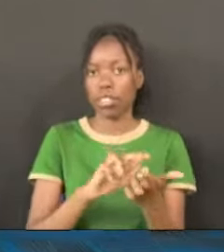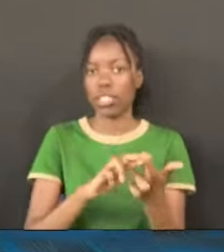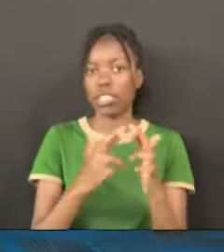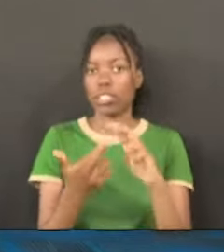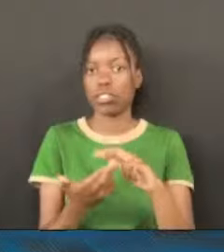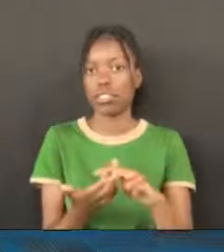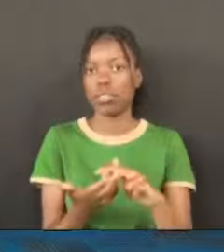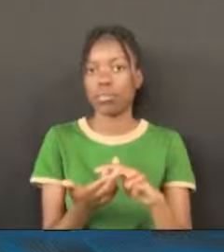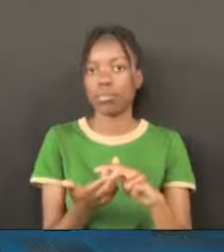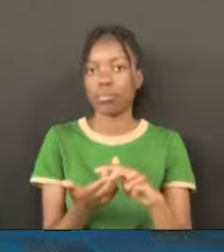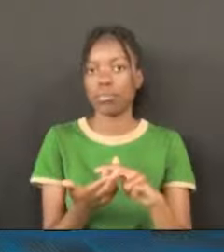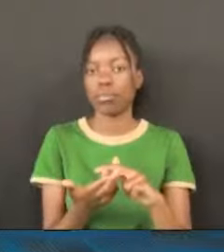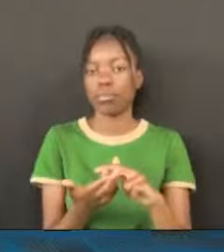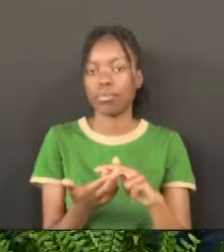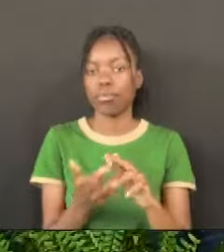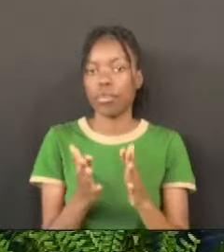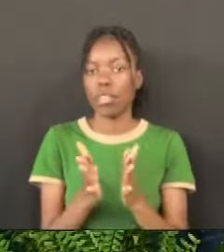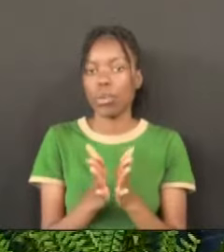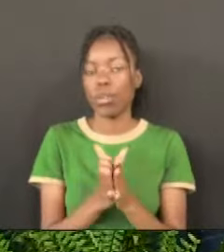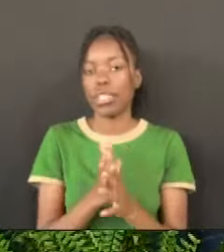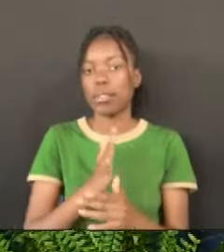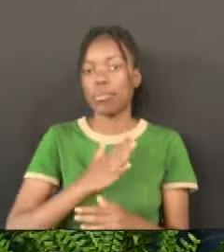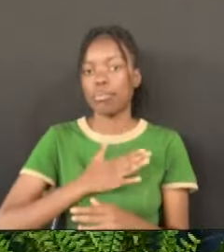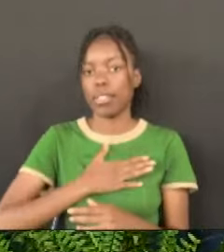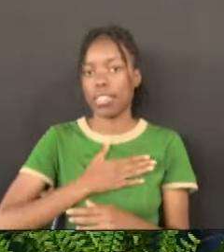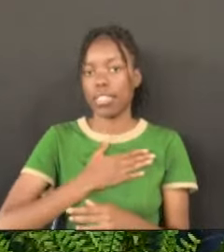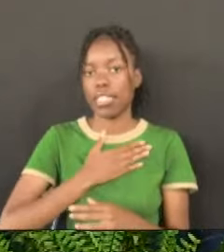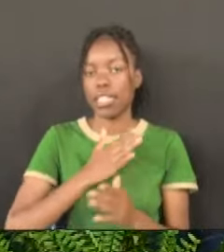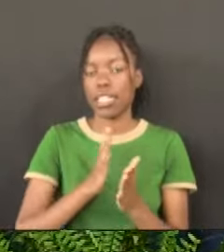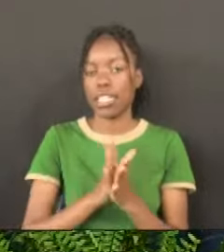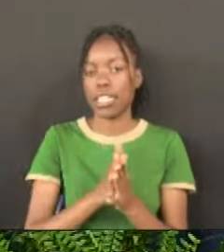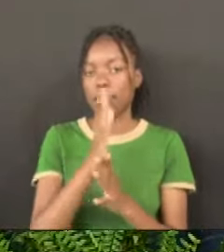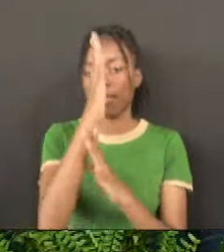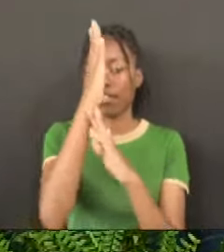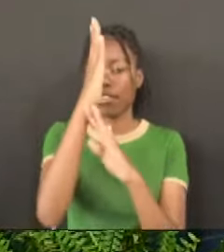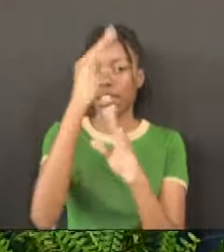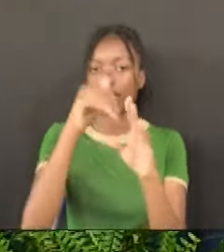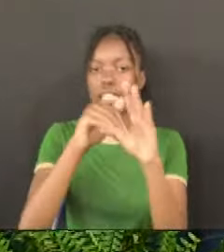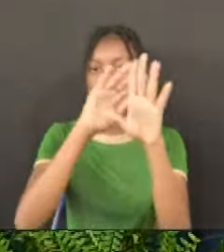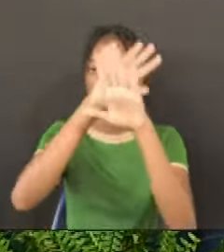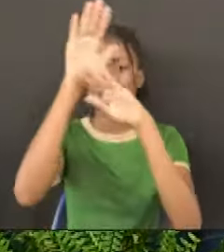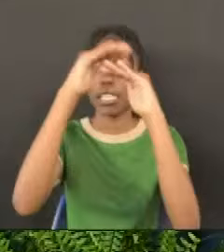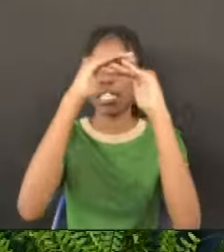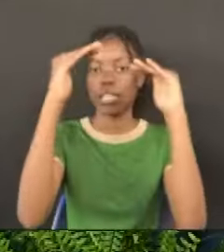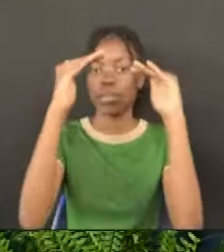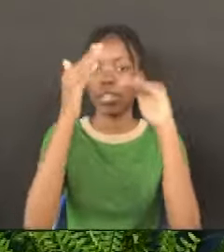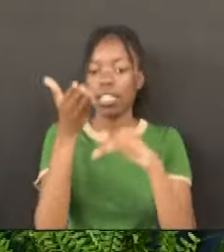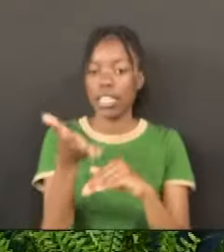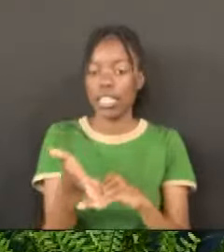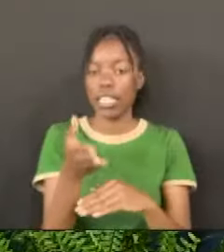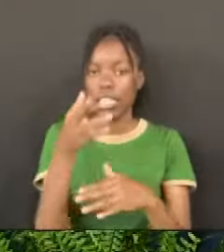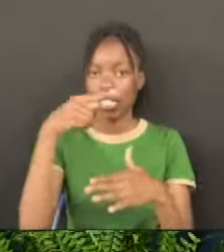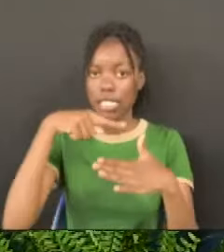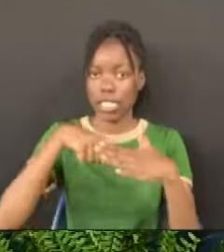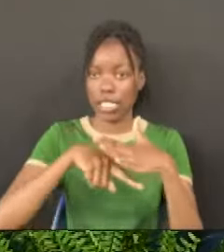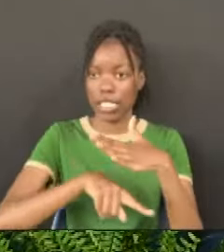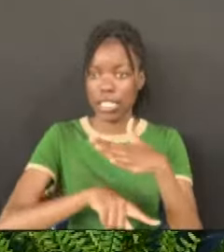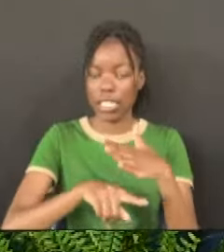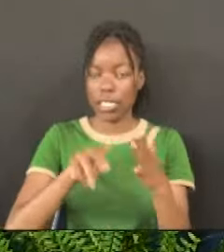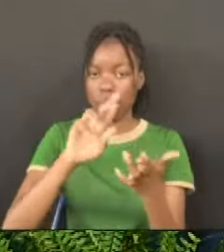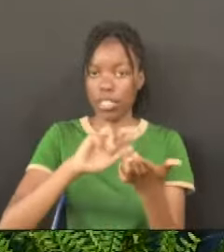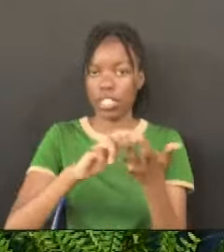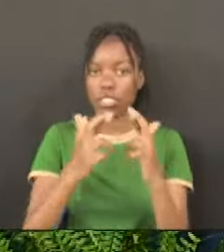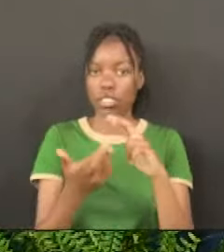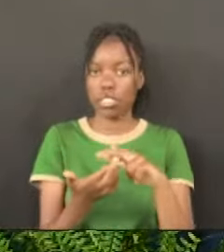between me and my Father in heaven. And this deep foundational